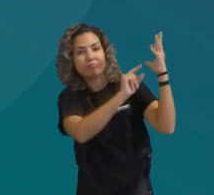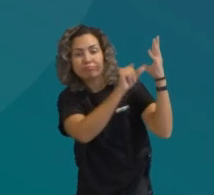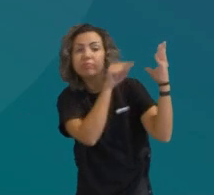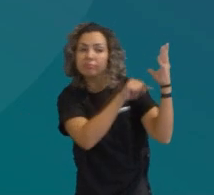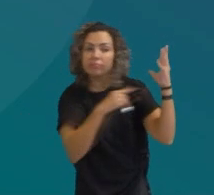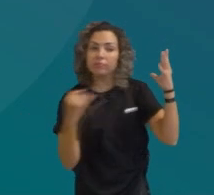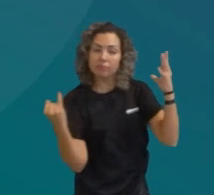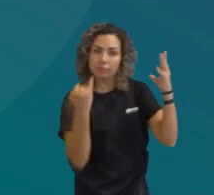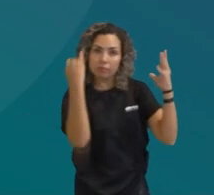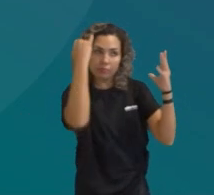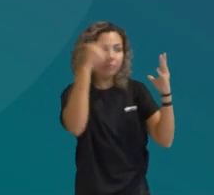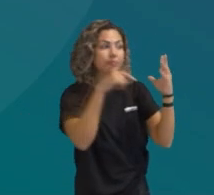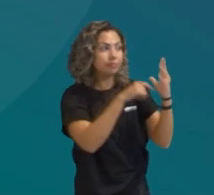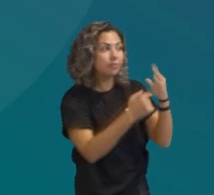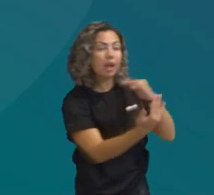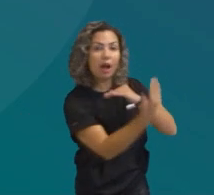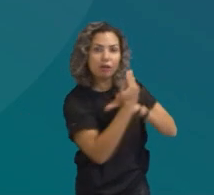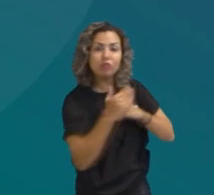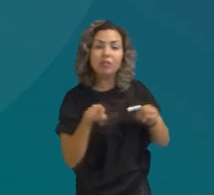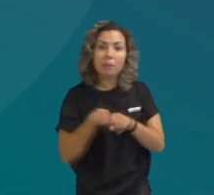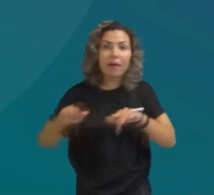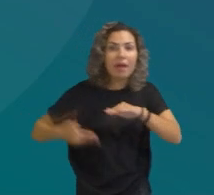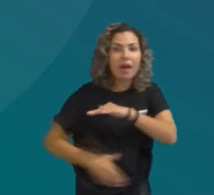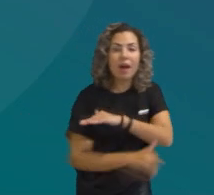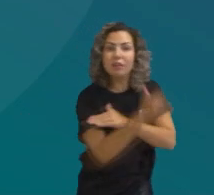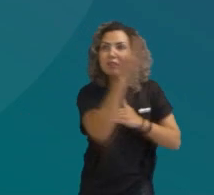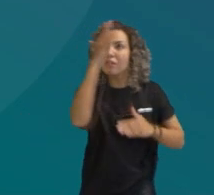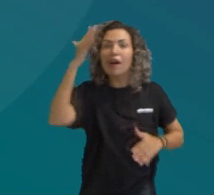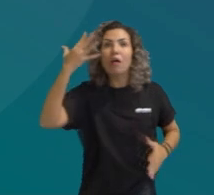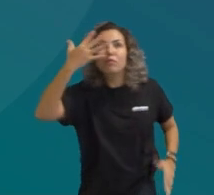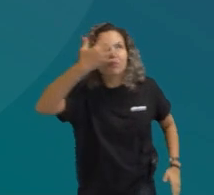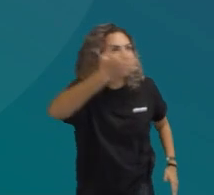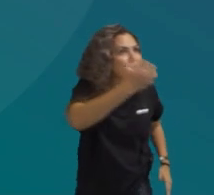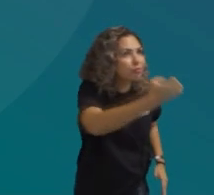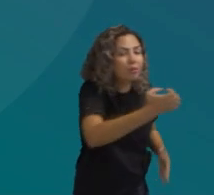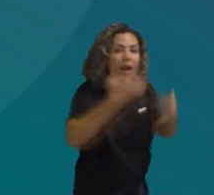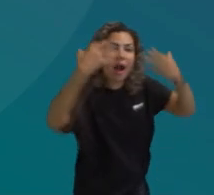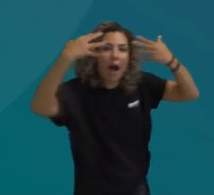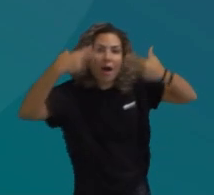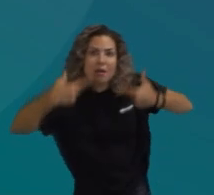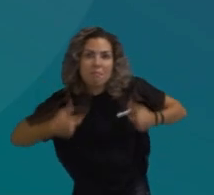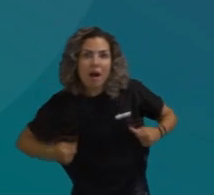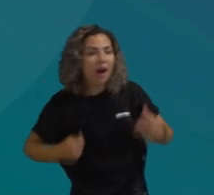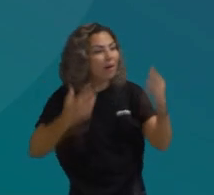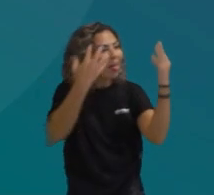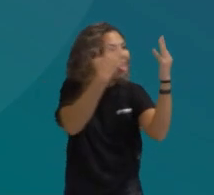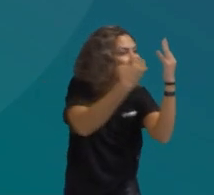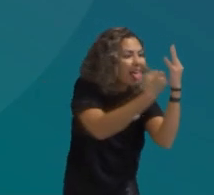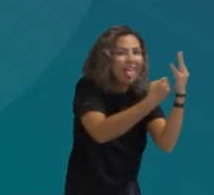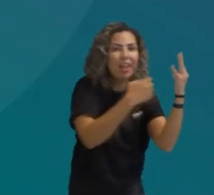attract the biodiversity, the fauna, some rodents to these areas once